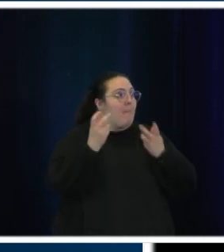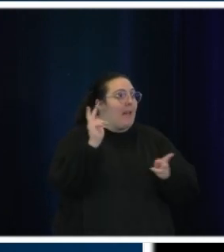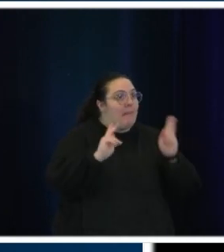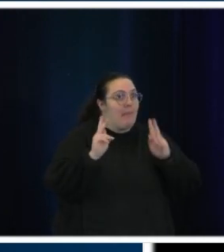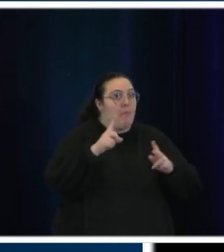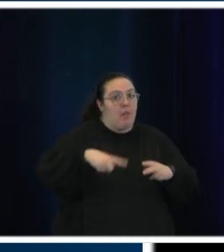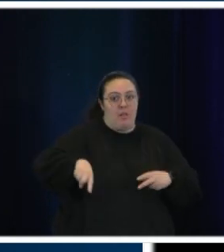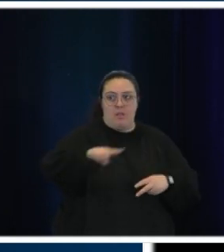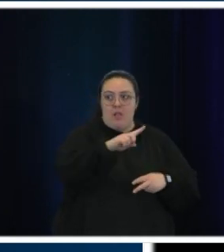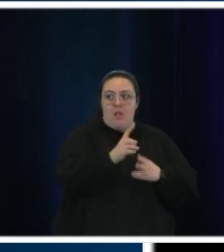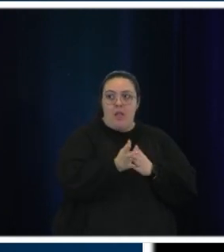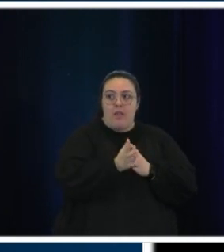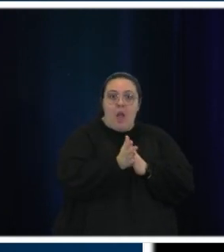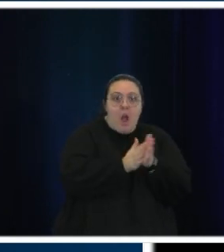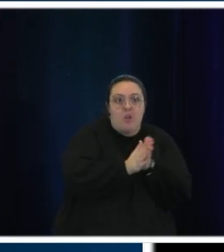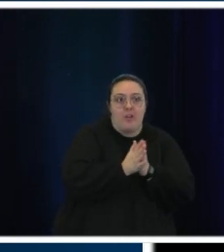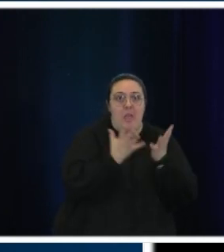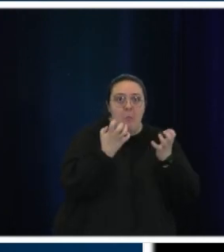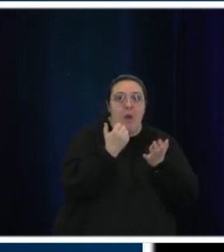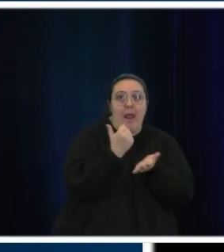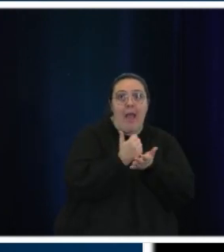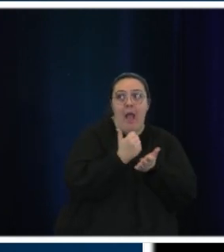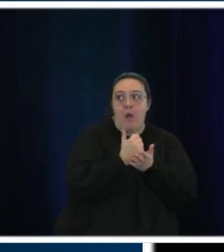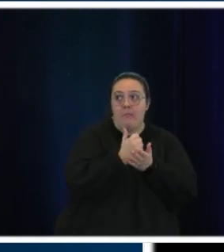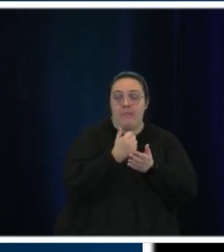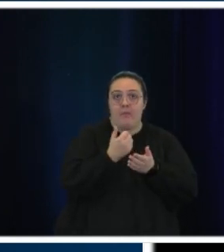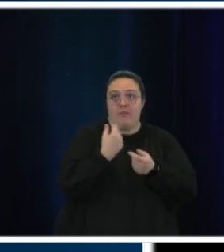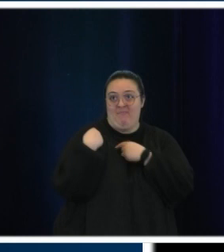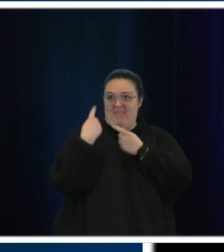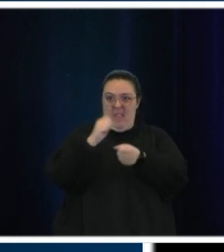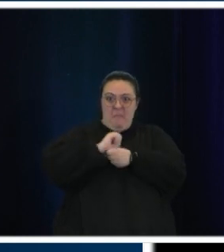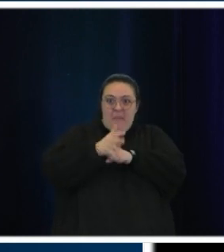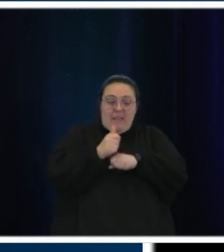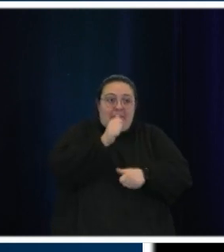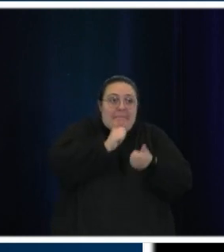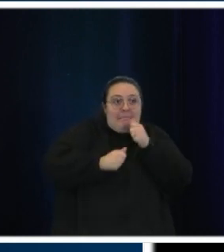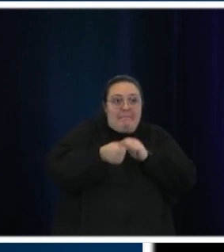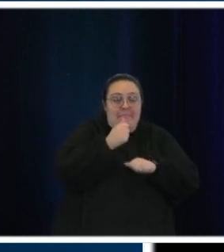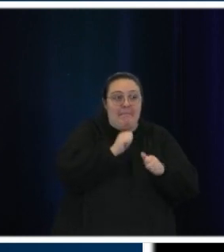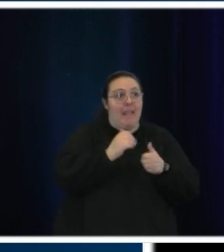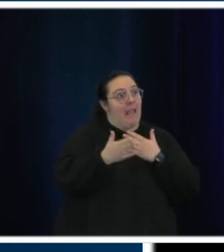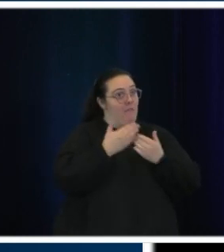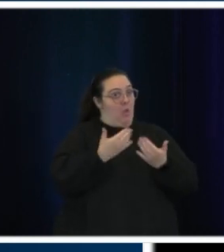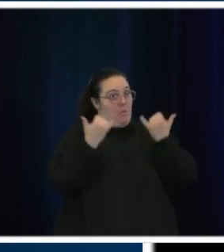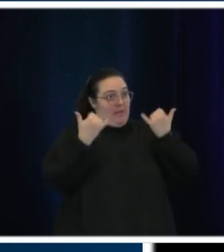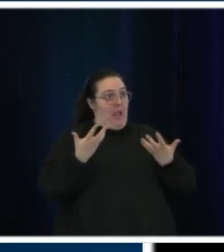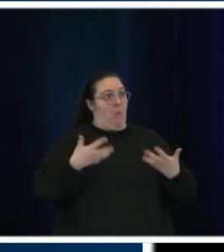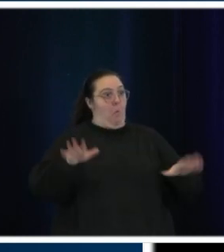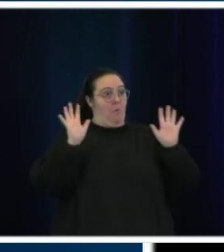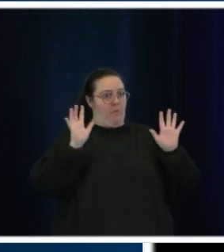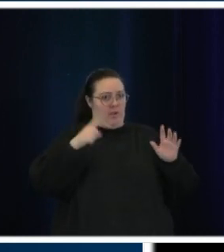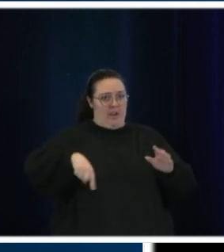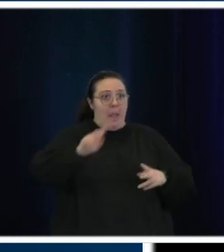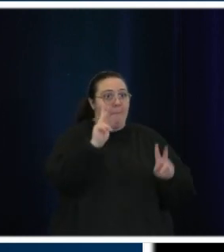of what we've been dealing with over the last 3 years, even though the pandemic is over. There are so many people who are still